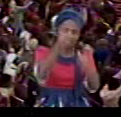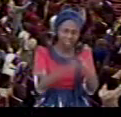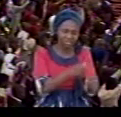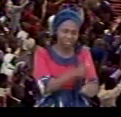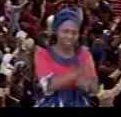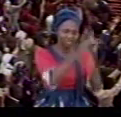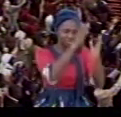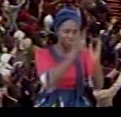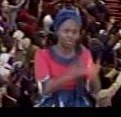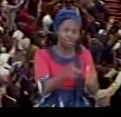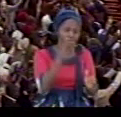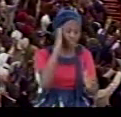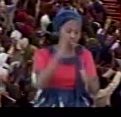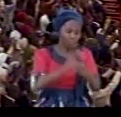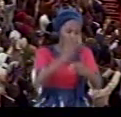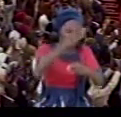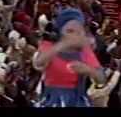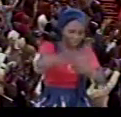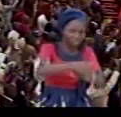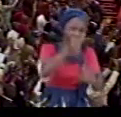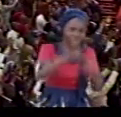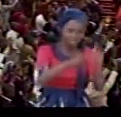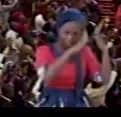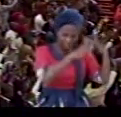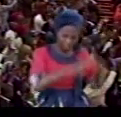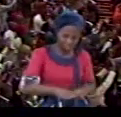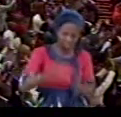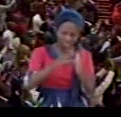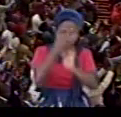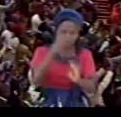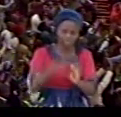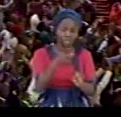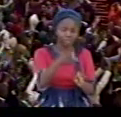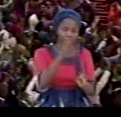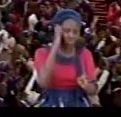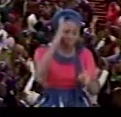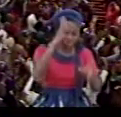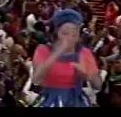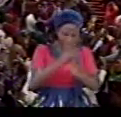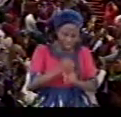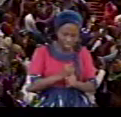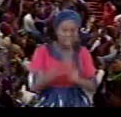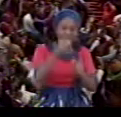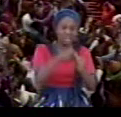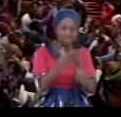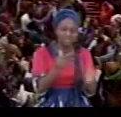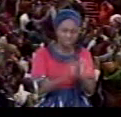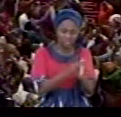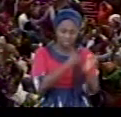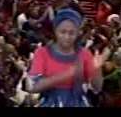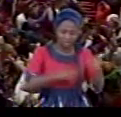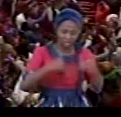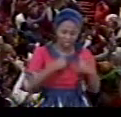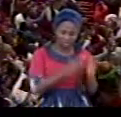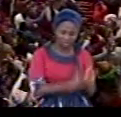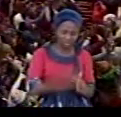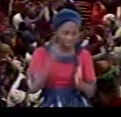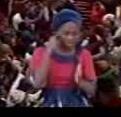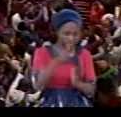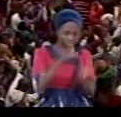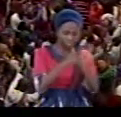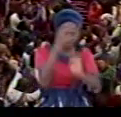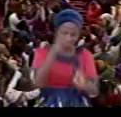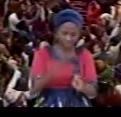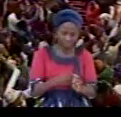will cross every ocean. You will achieve everything the Lord has ordained for you. You